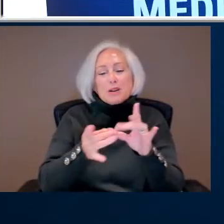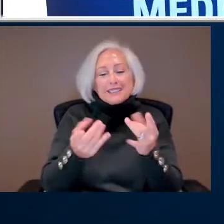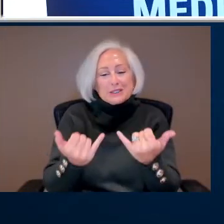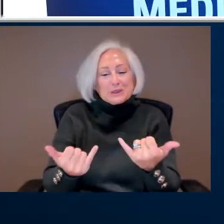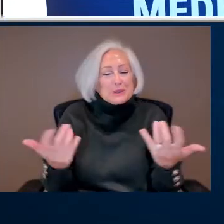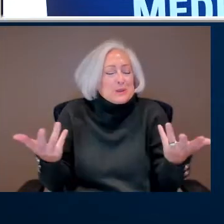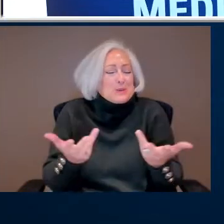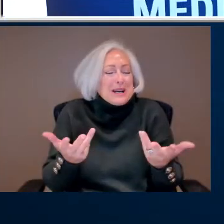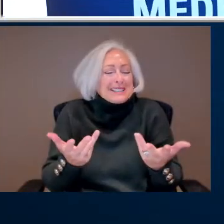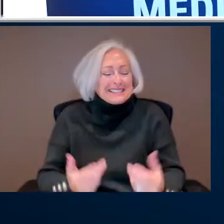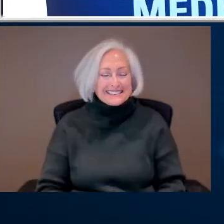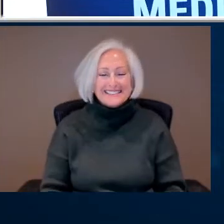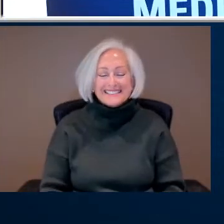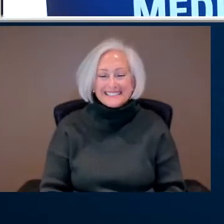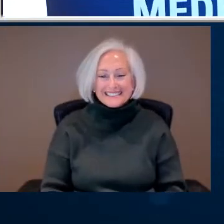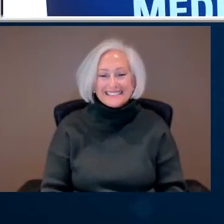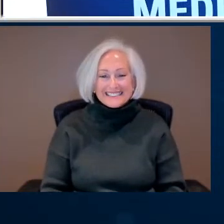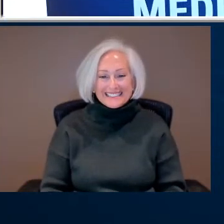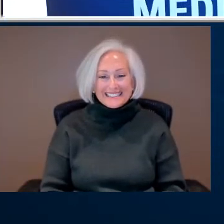to know?